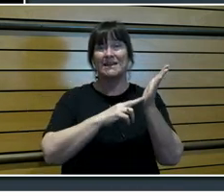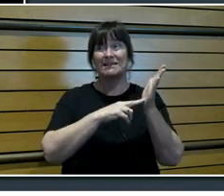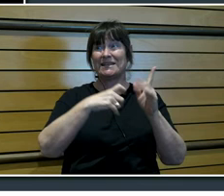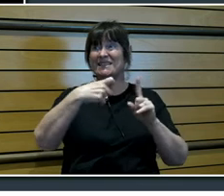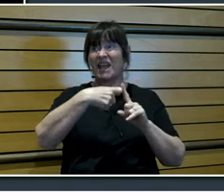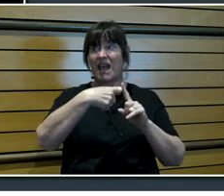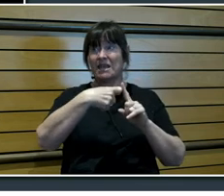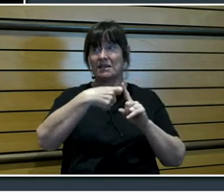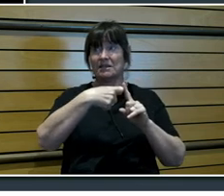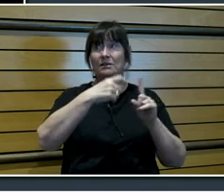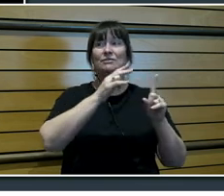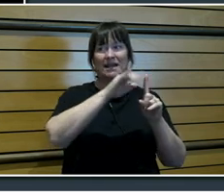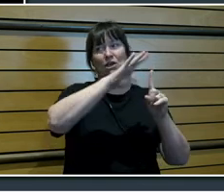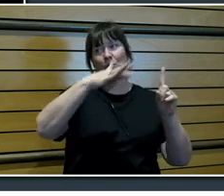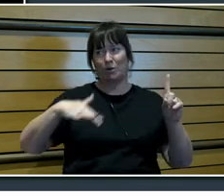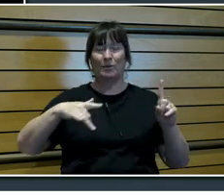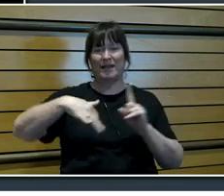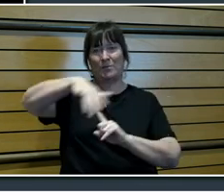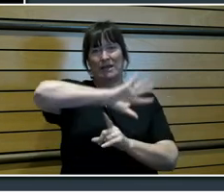Iwi Incorporated.